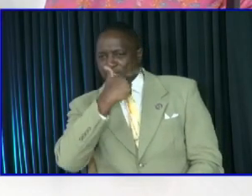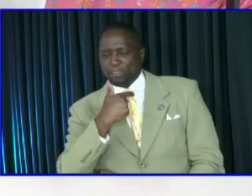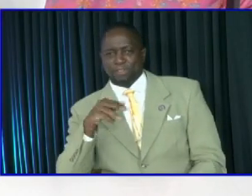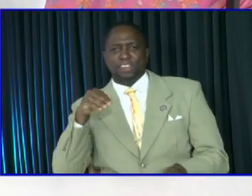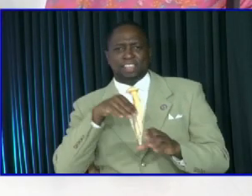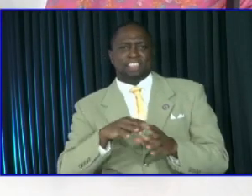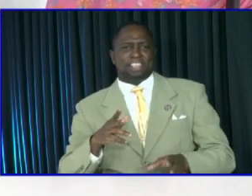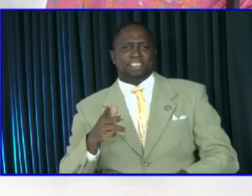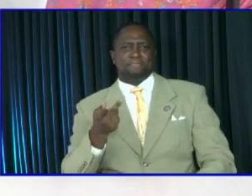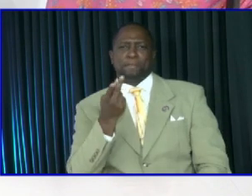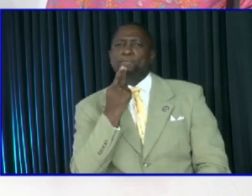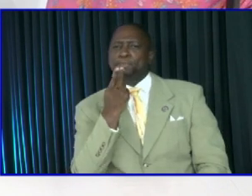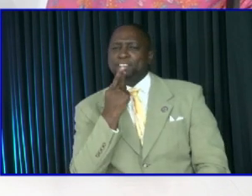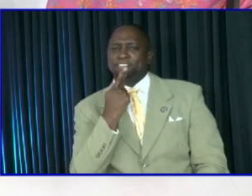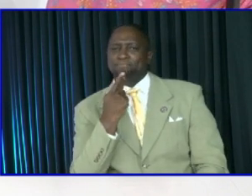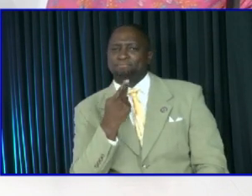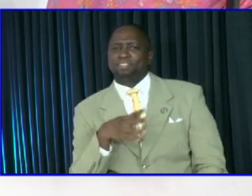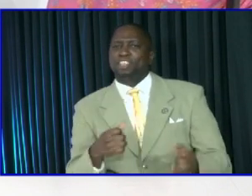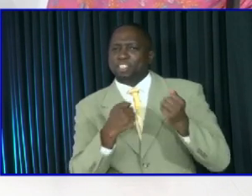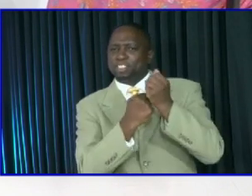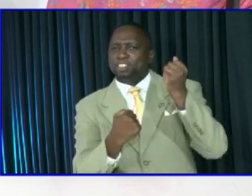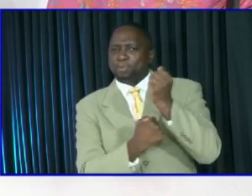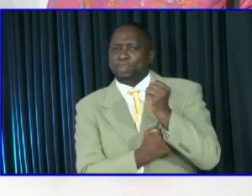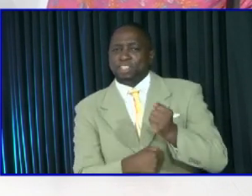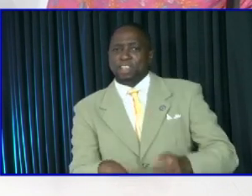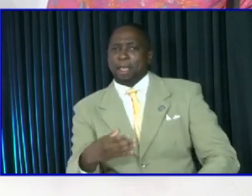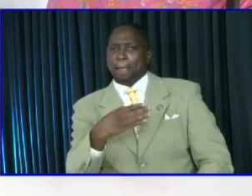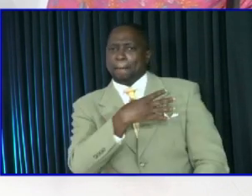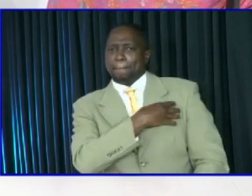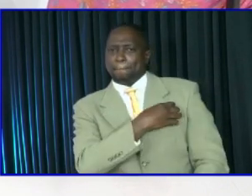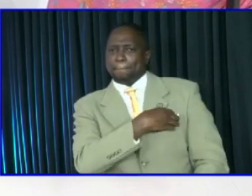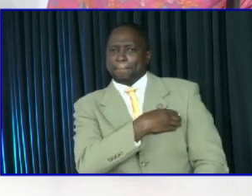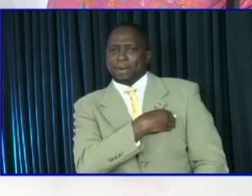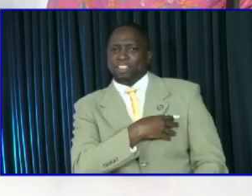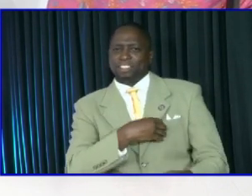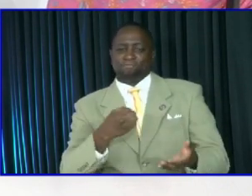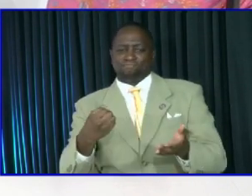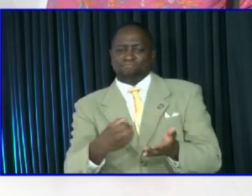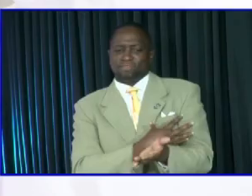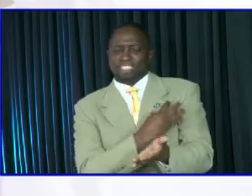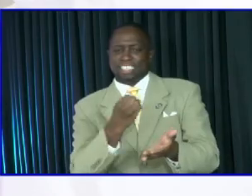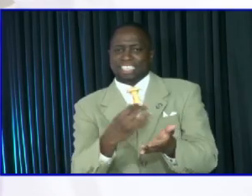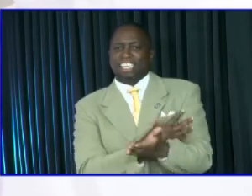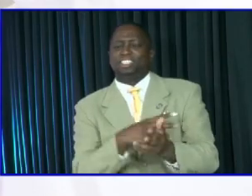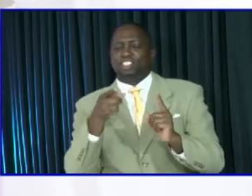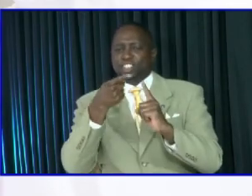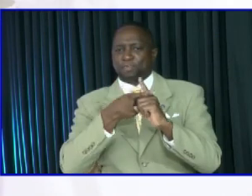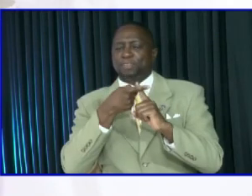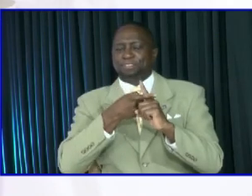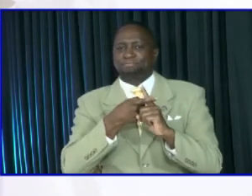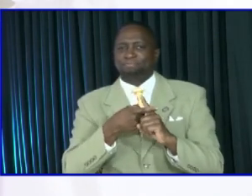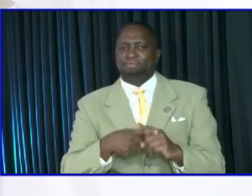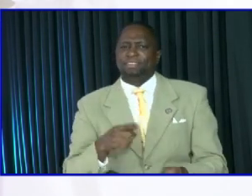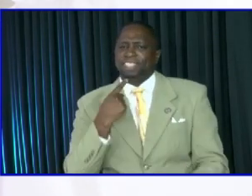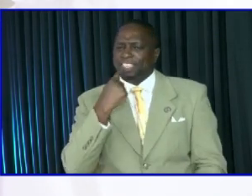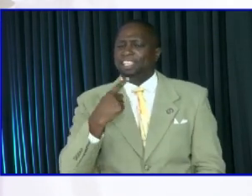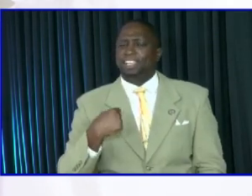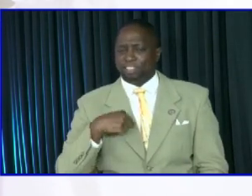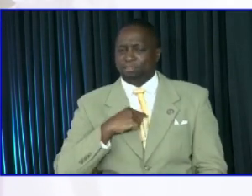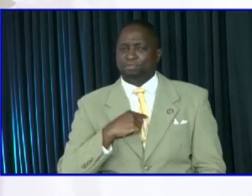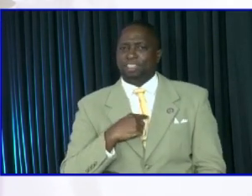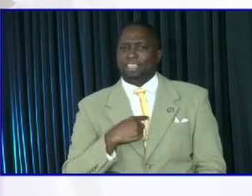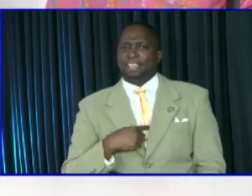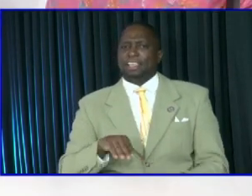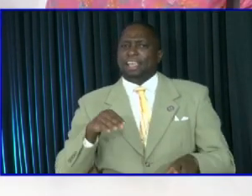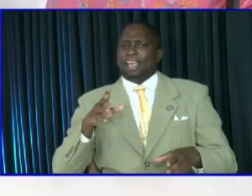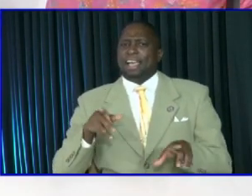Breast Cancer Awareness Month, yes? Always. Yes. So, Patricia, tell me, when you were a child growing up, what did you envision marriage to